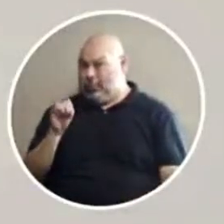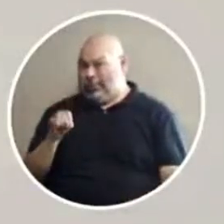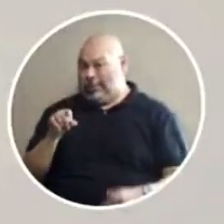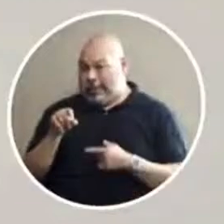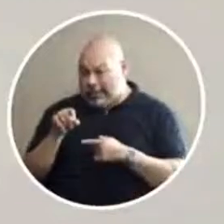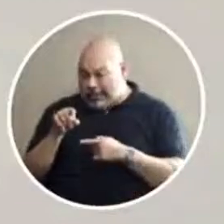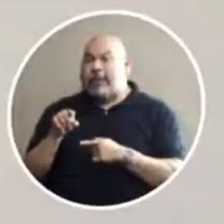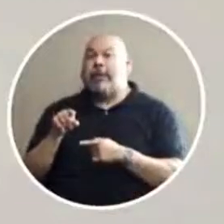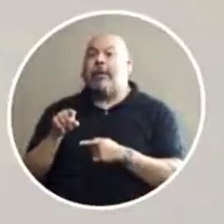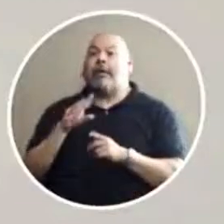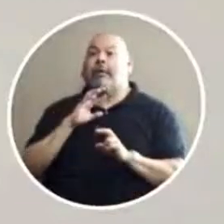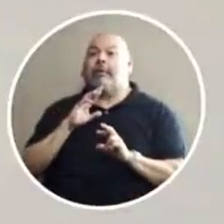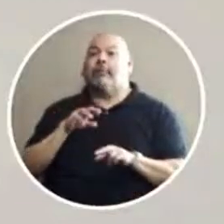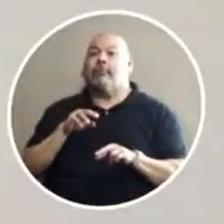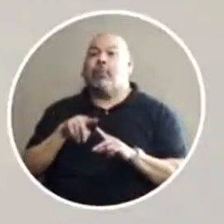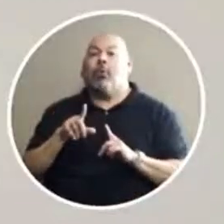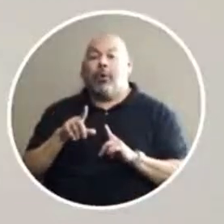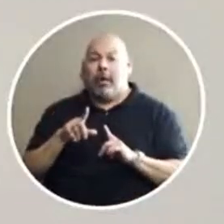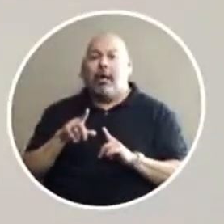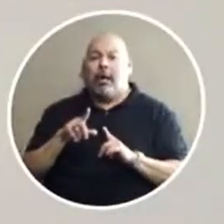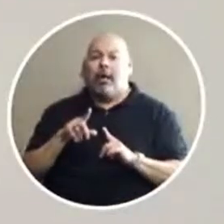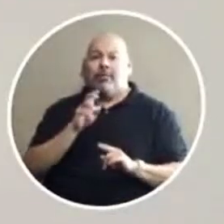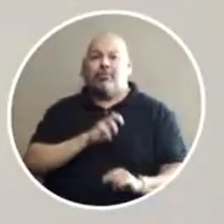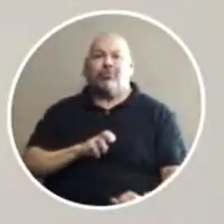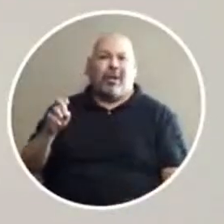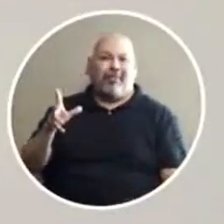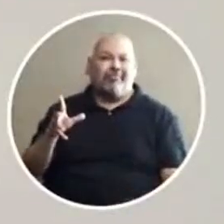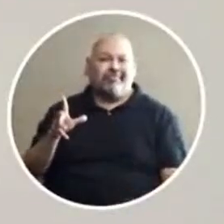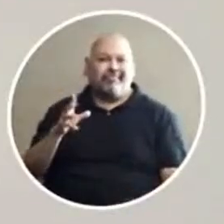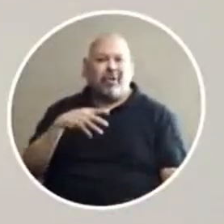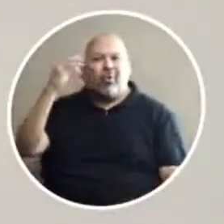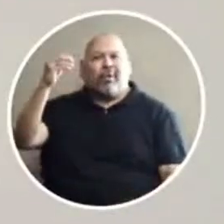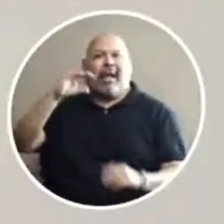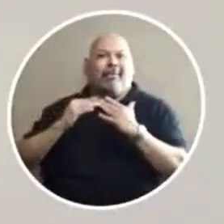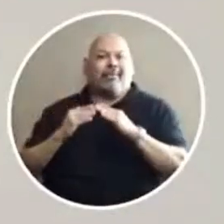13.75% reported having traveled.